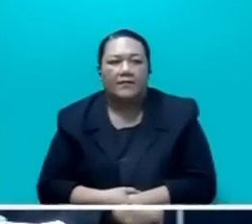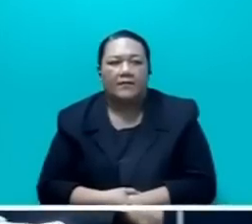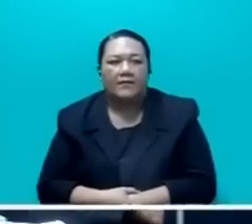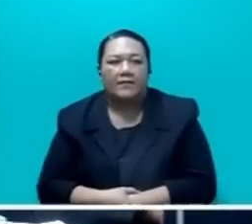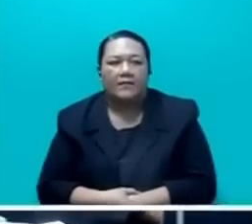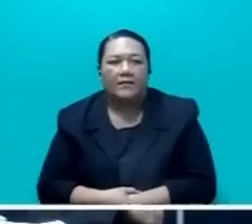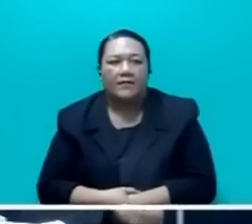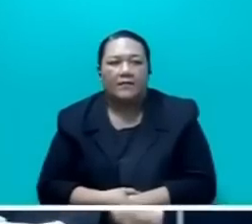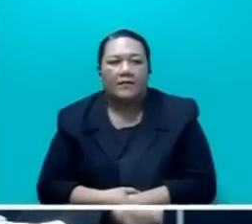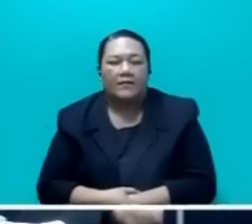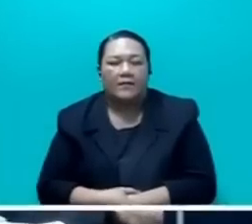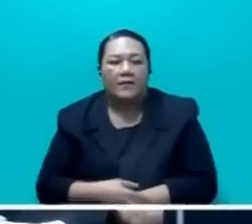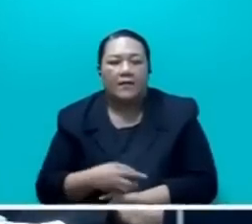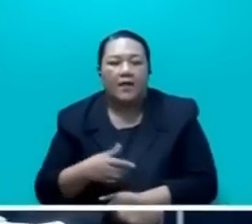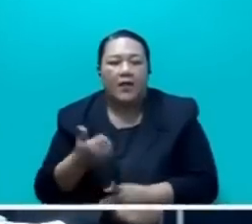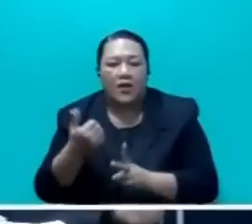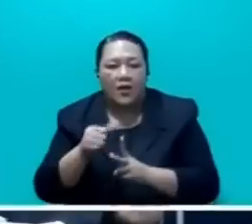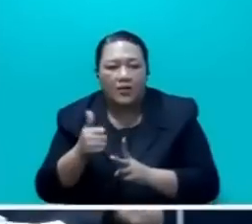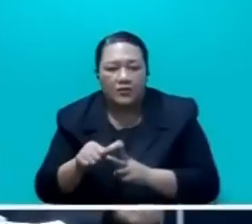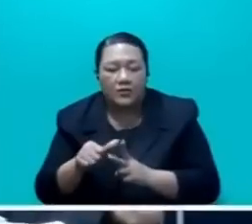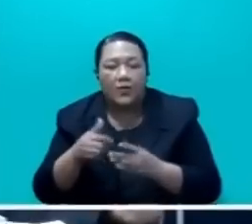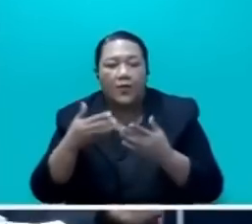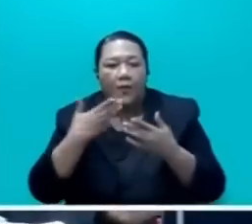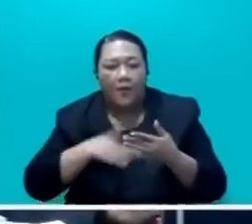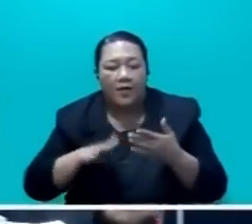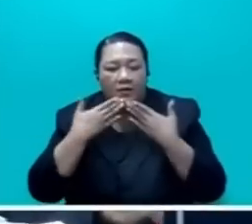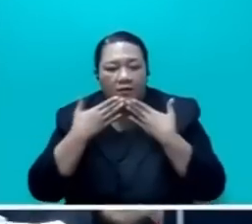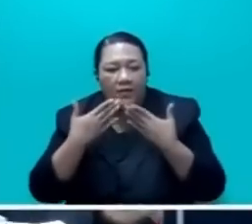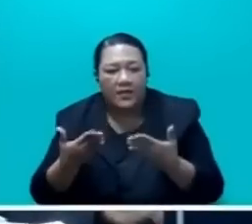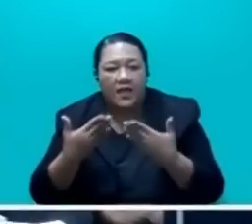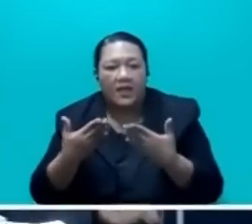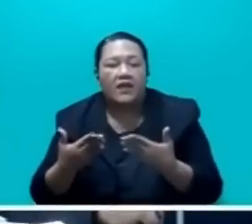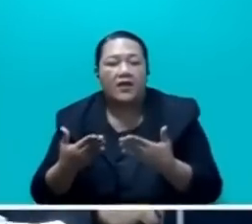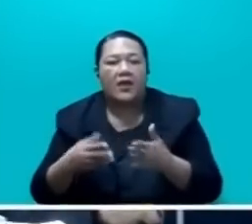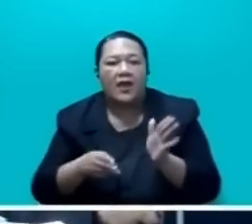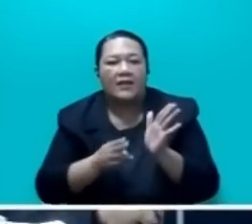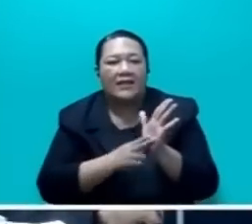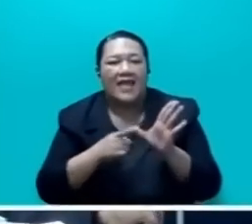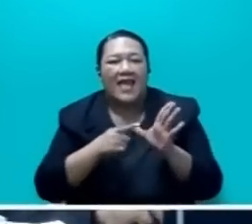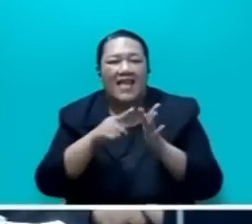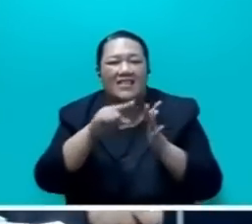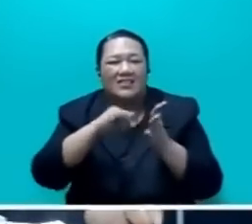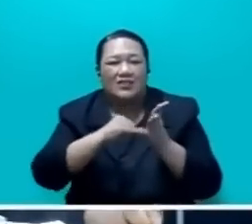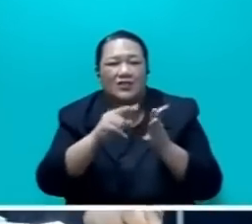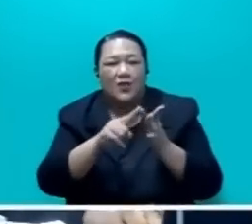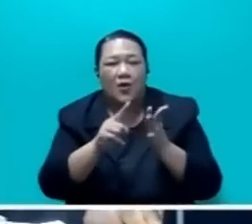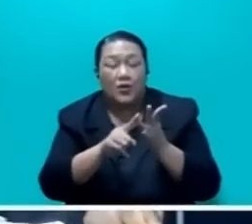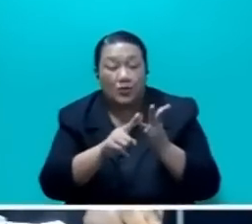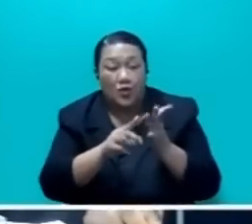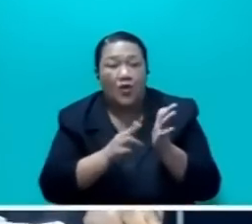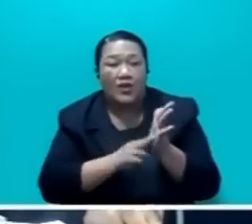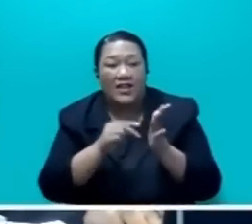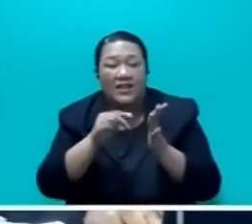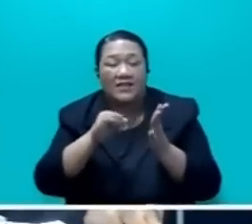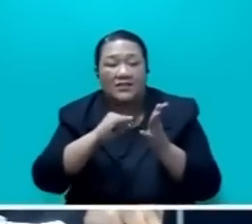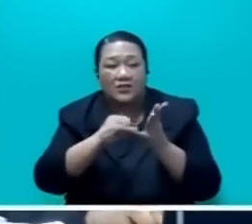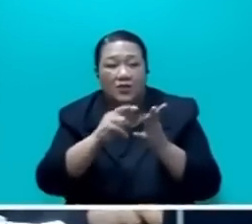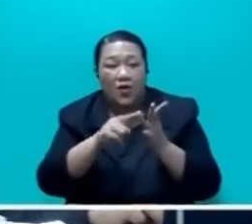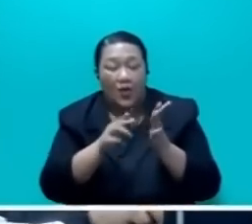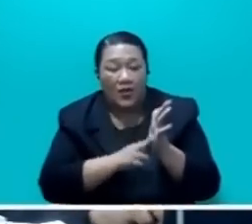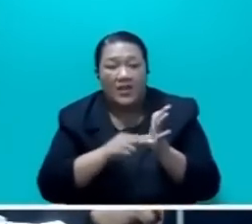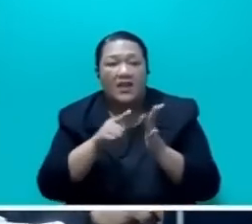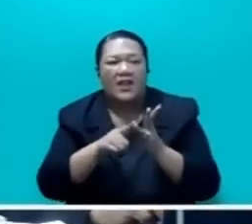I would like to express my sincere gratitude to my congregation Nation Soni Methodist Church in Wangandra, in the